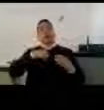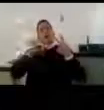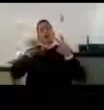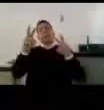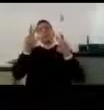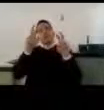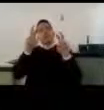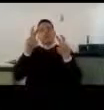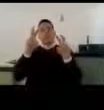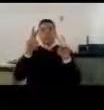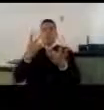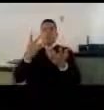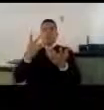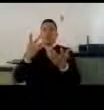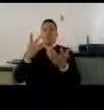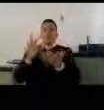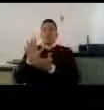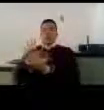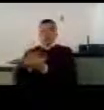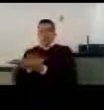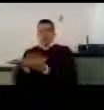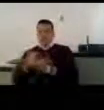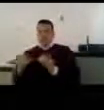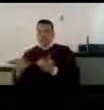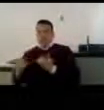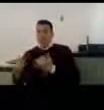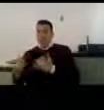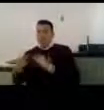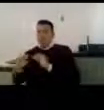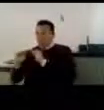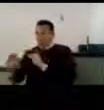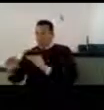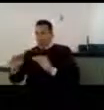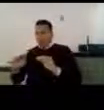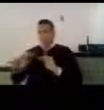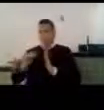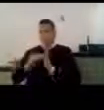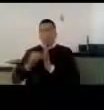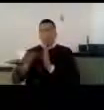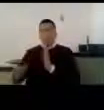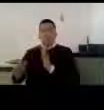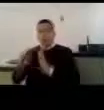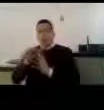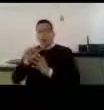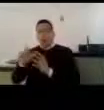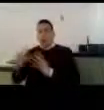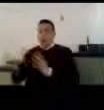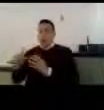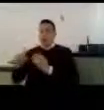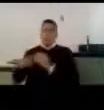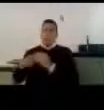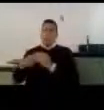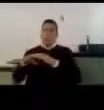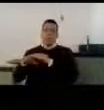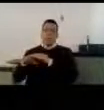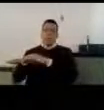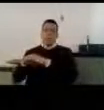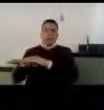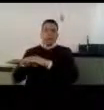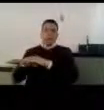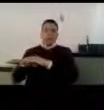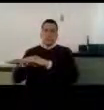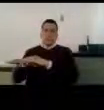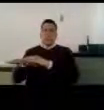think, has to take a stand now to educate the students, first of all, in accessibility,